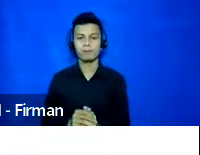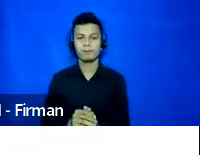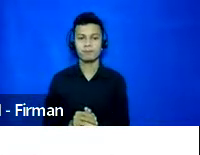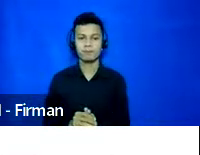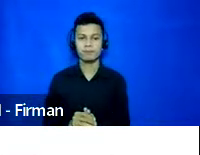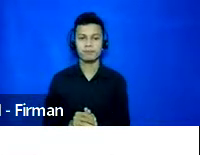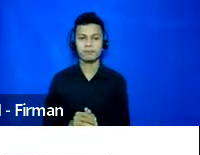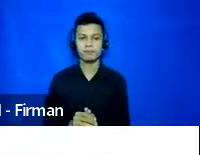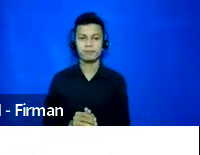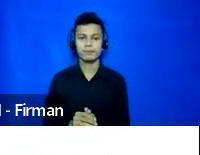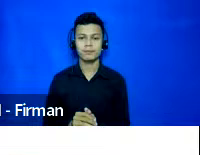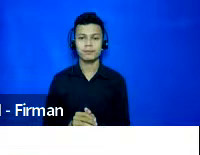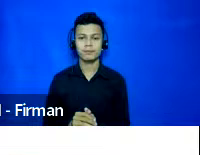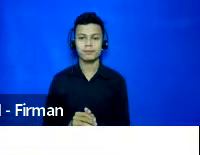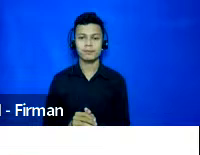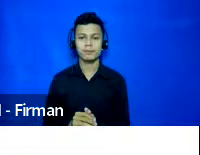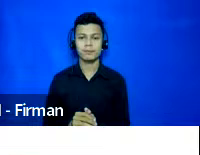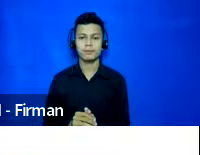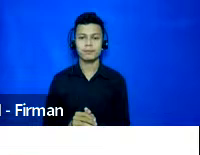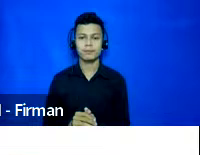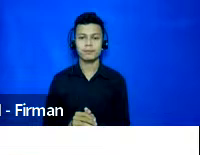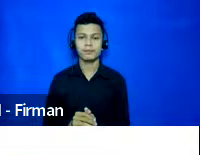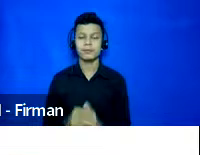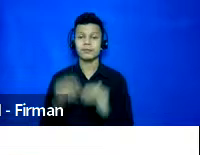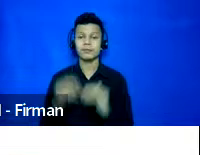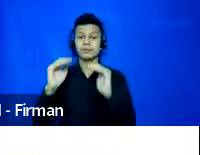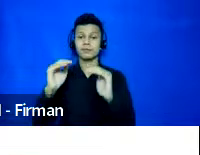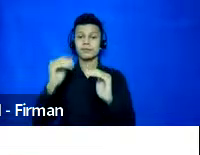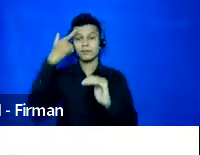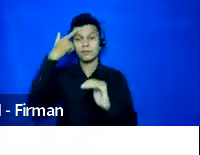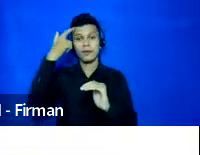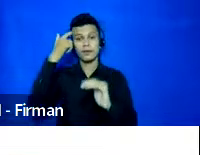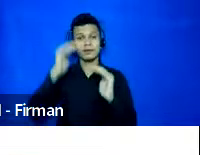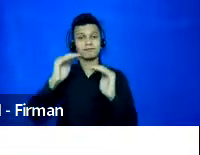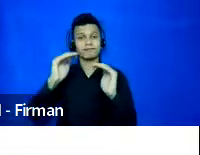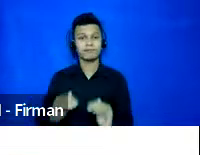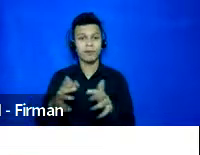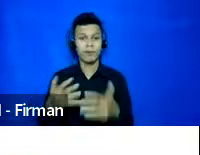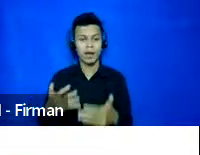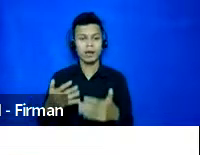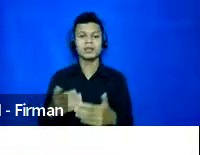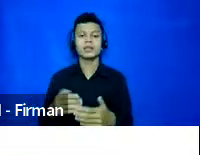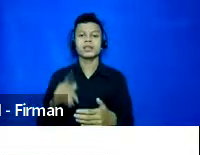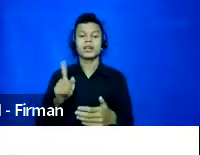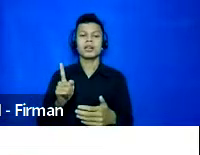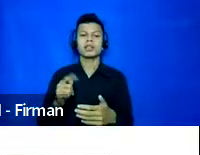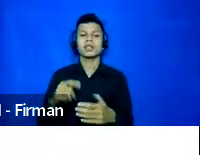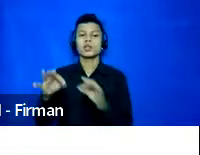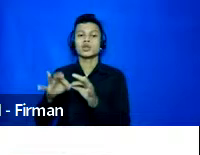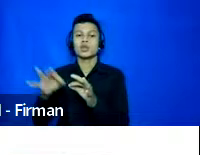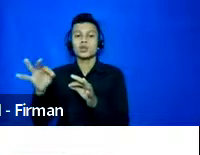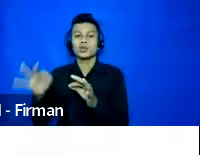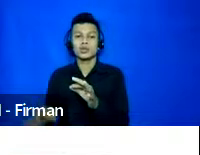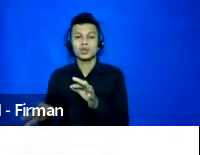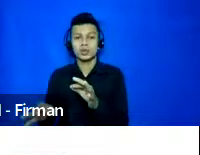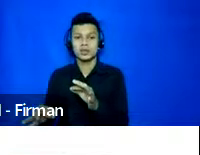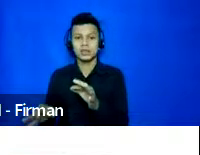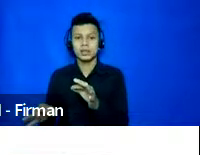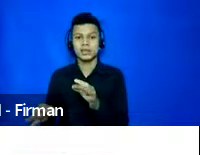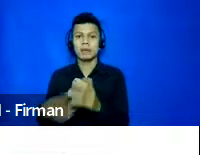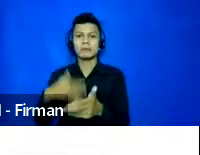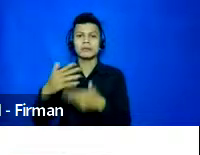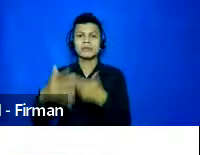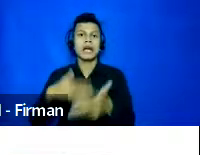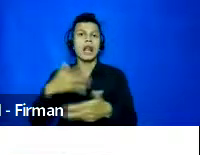Our next learning is to combine solutions that work, and I think you have heard this from the